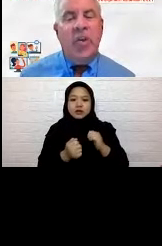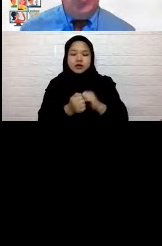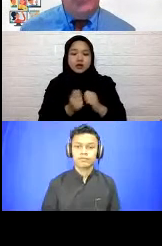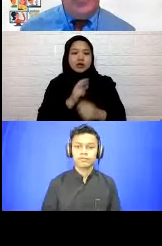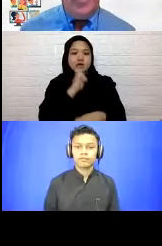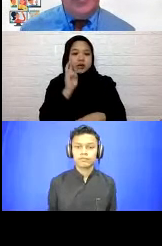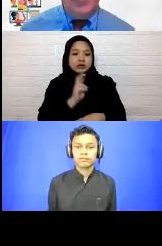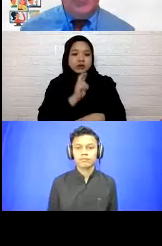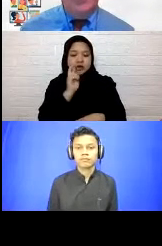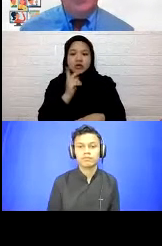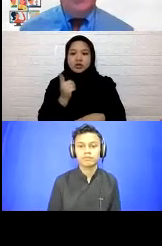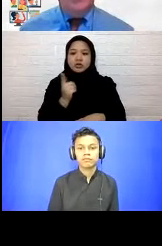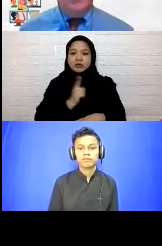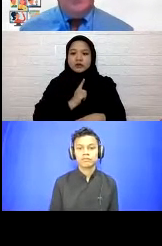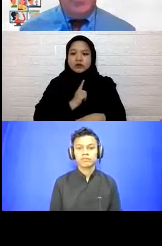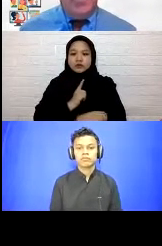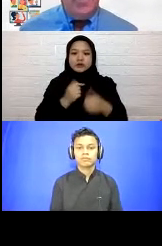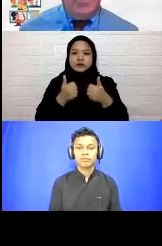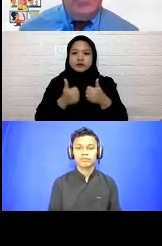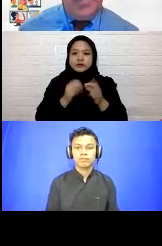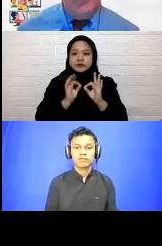and dual relationships,